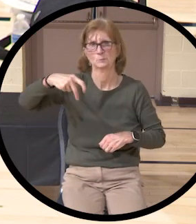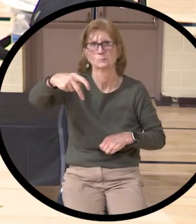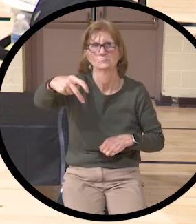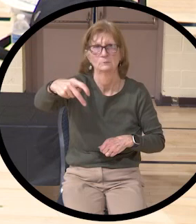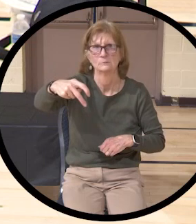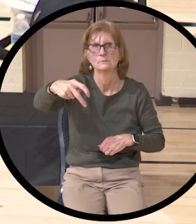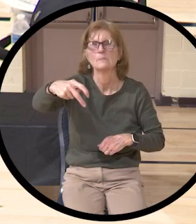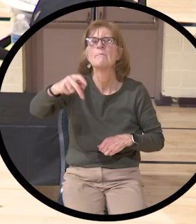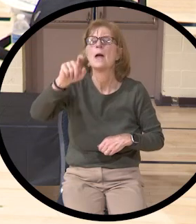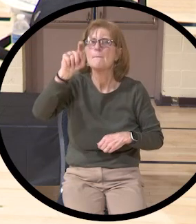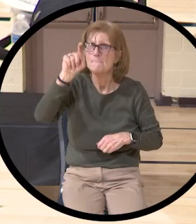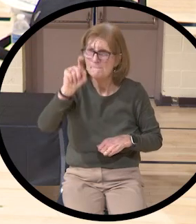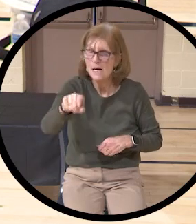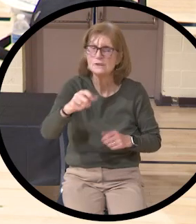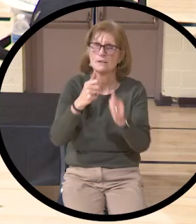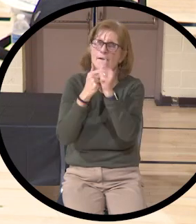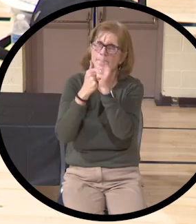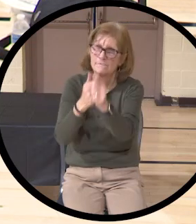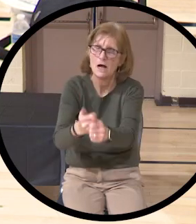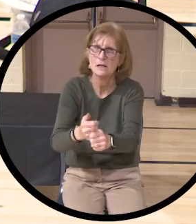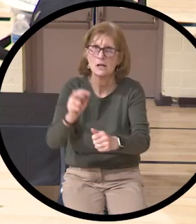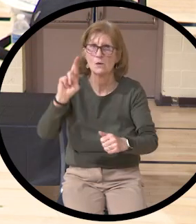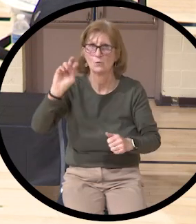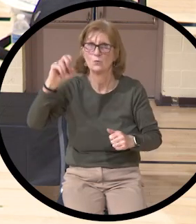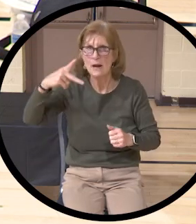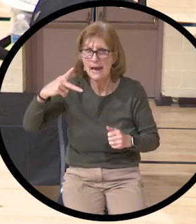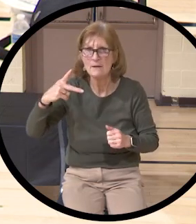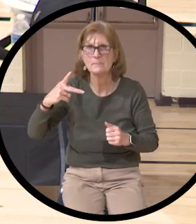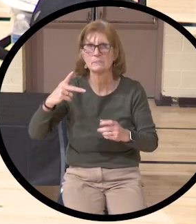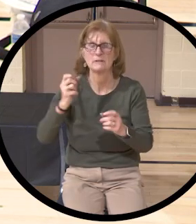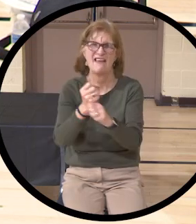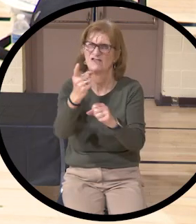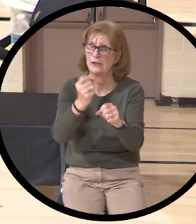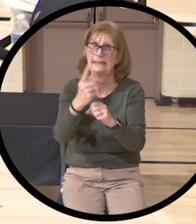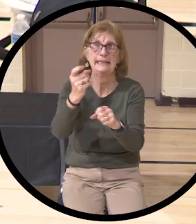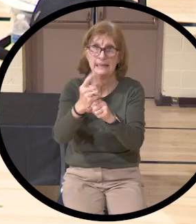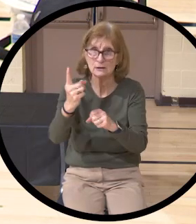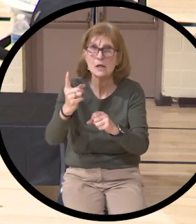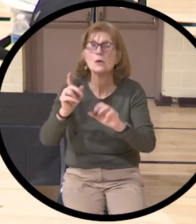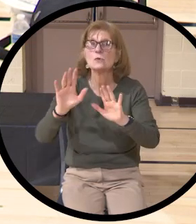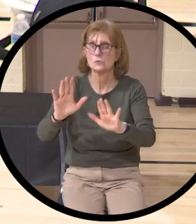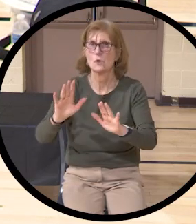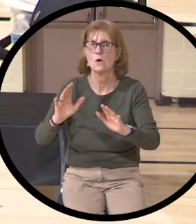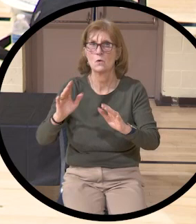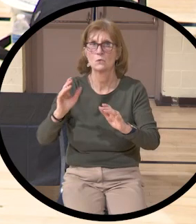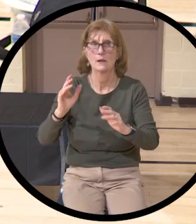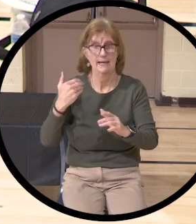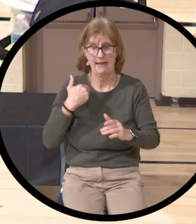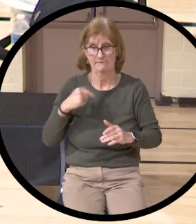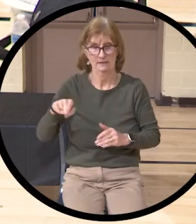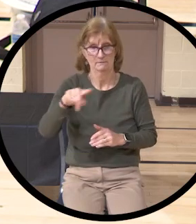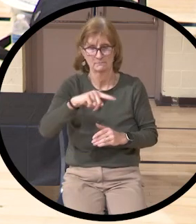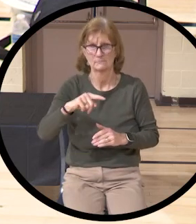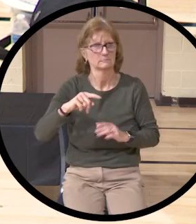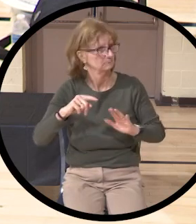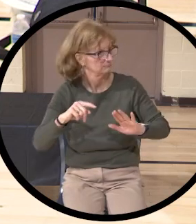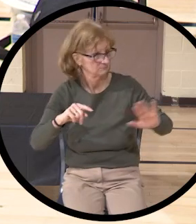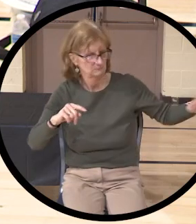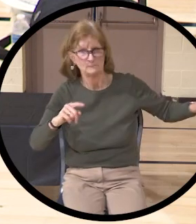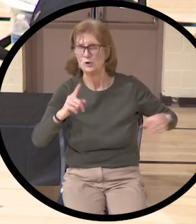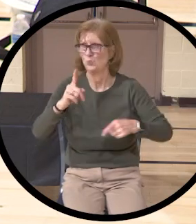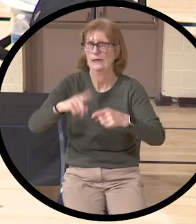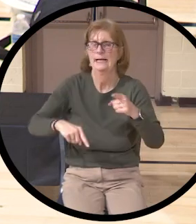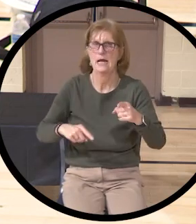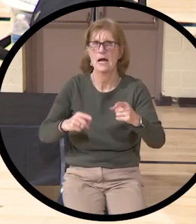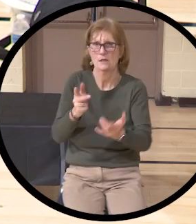updated to a new ADA ramp within the year. So just having those sight lines and making sure that no one's parked too close, that's